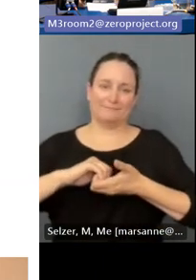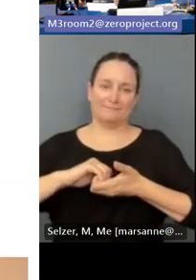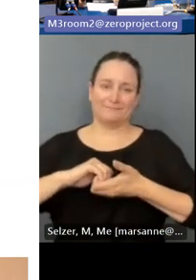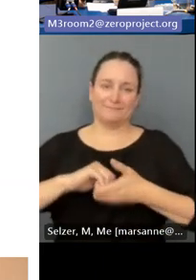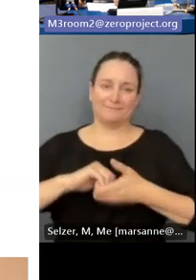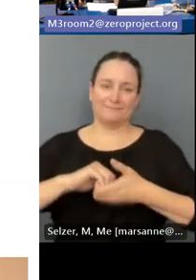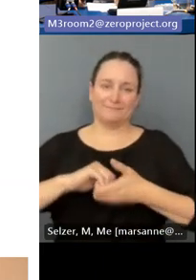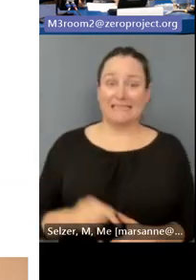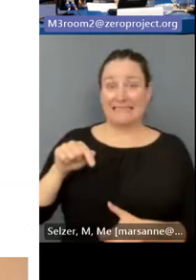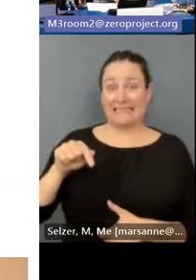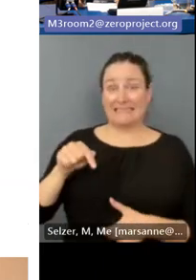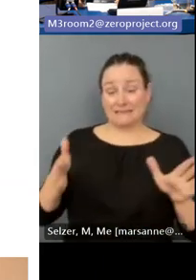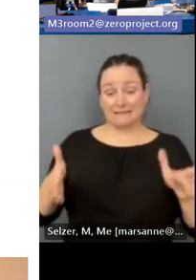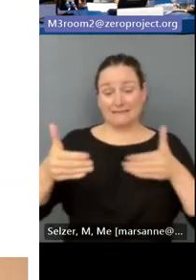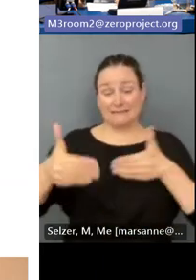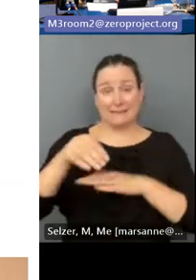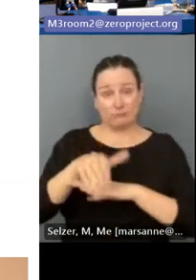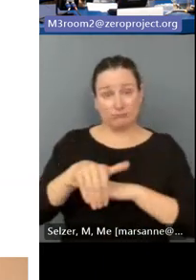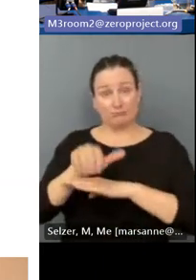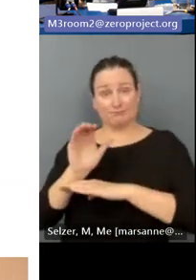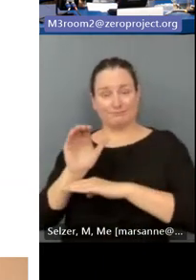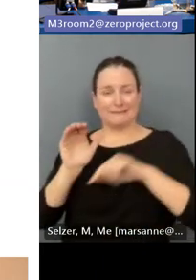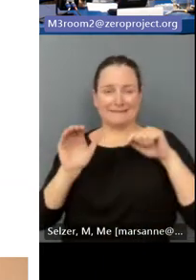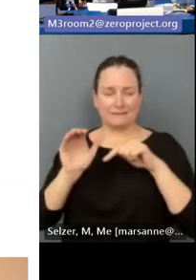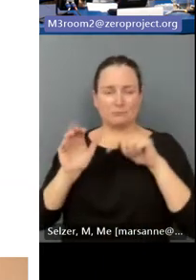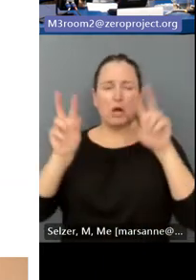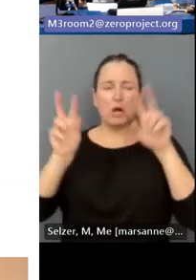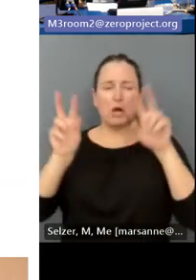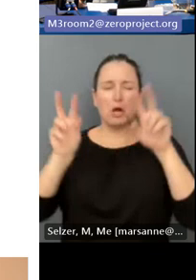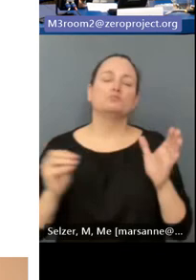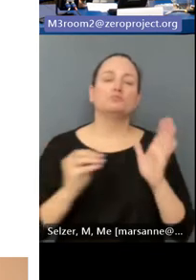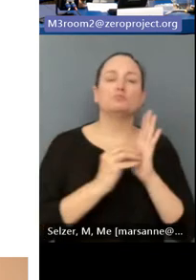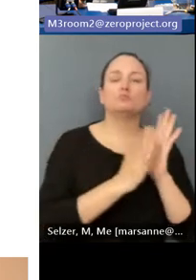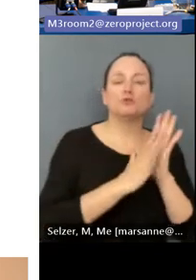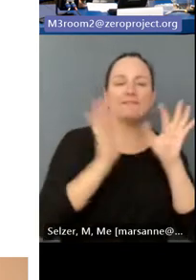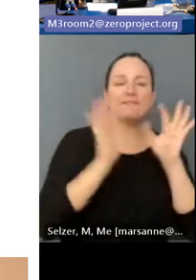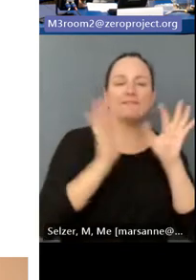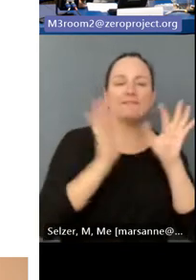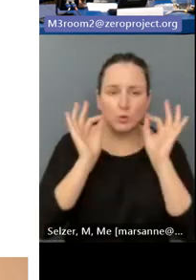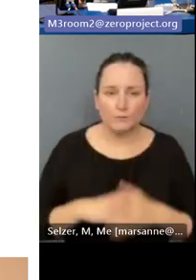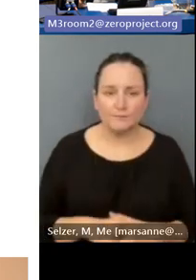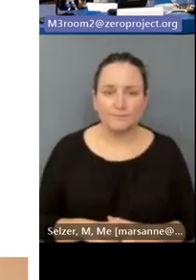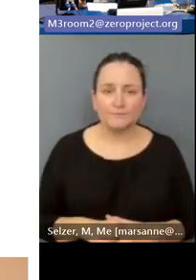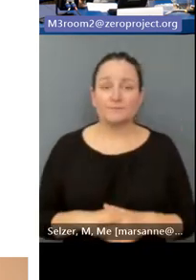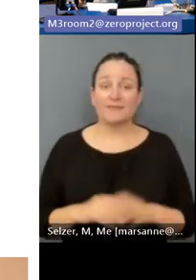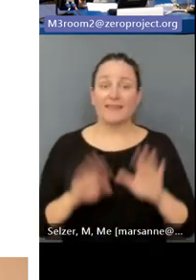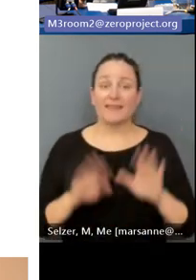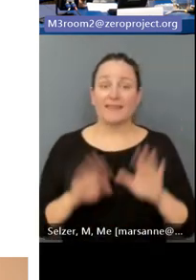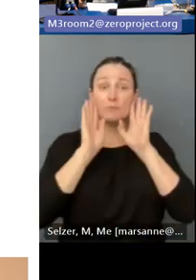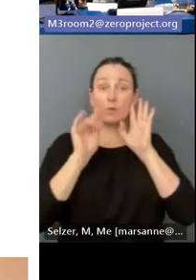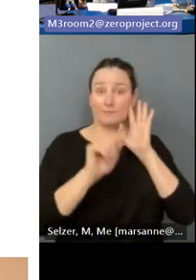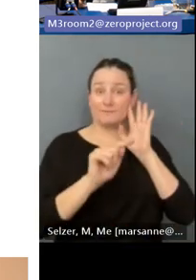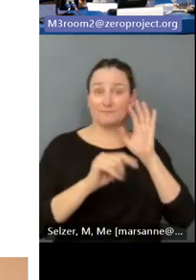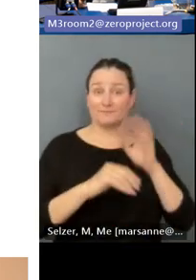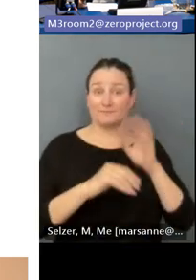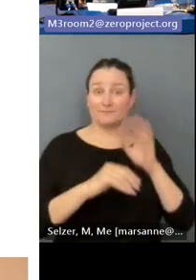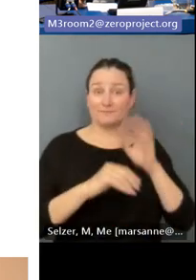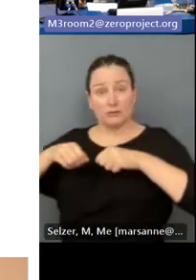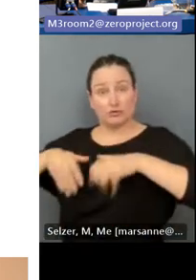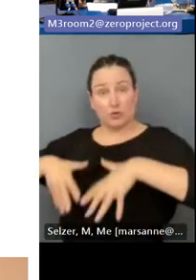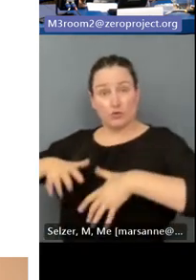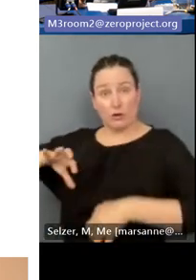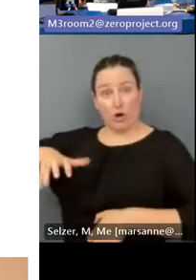heart is essentially a Facebook page. If you look at Georgia, Facebook is king. Many Georgians, they